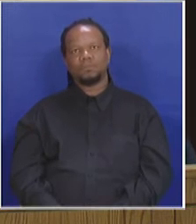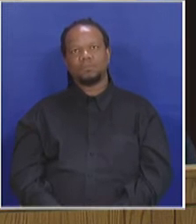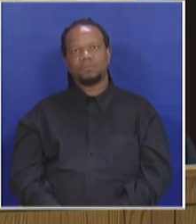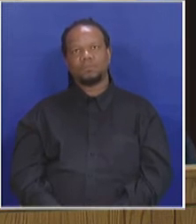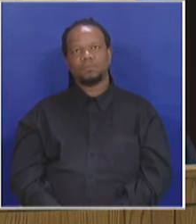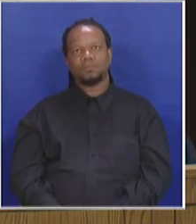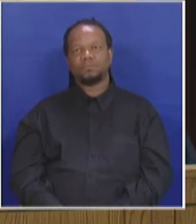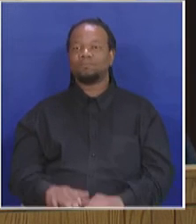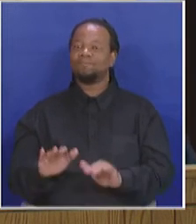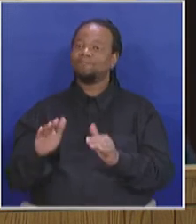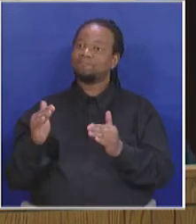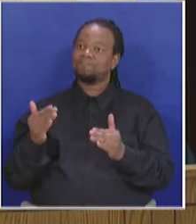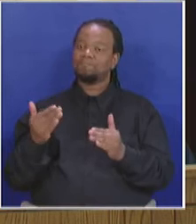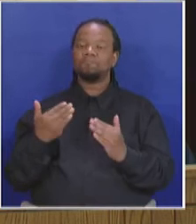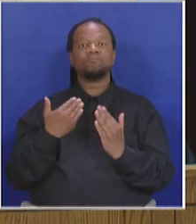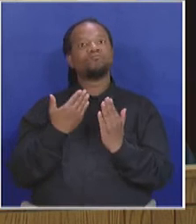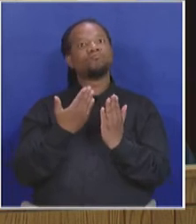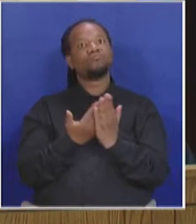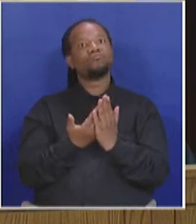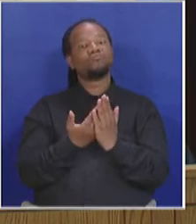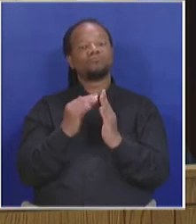The motion has been disallowed.